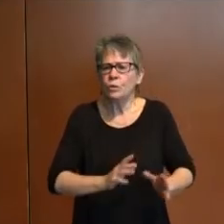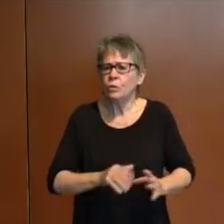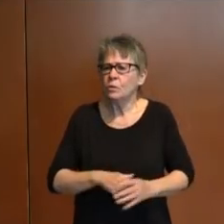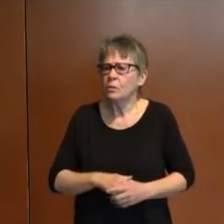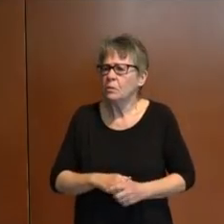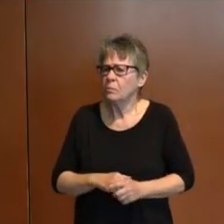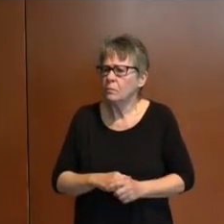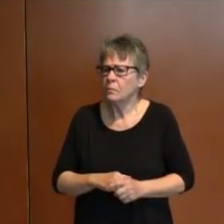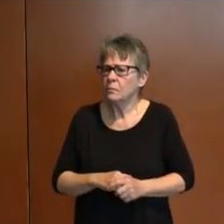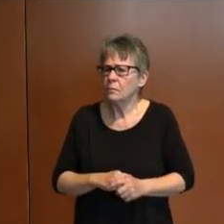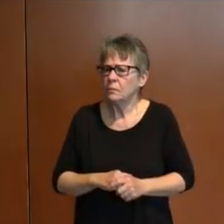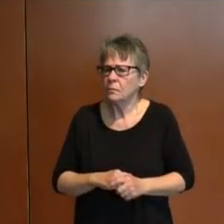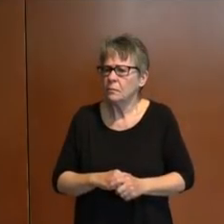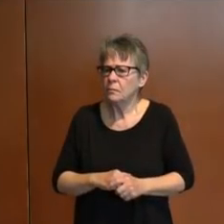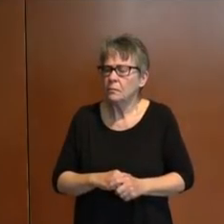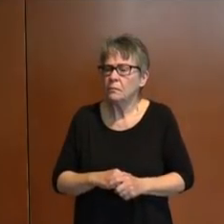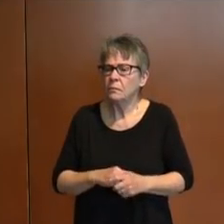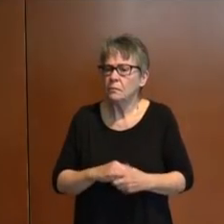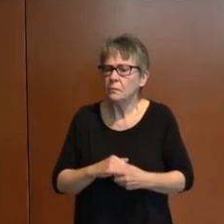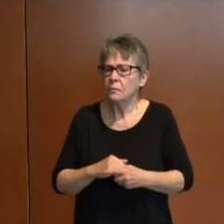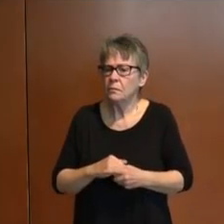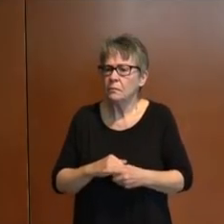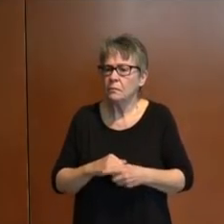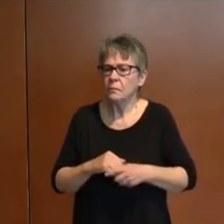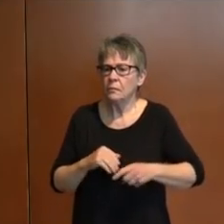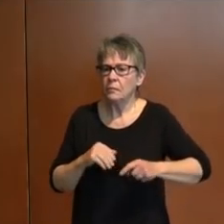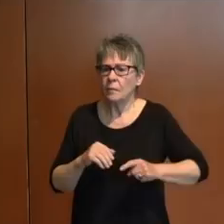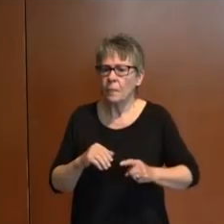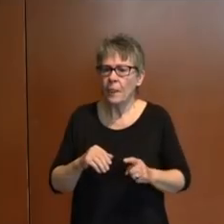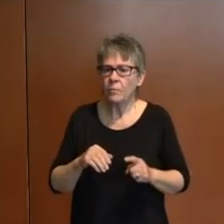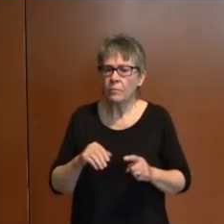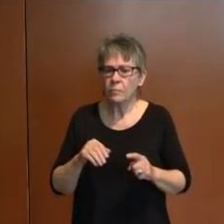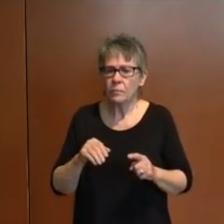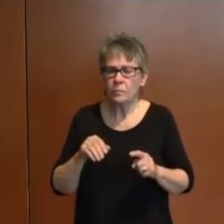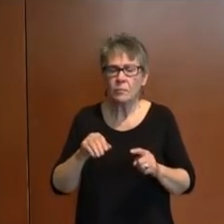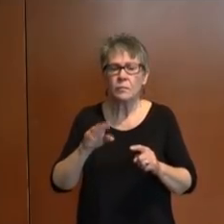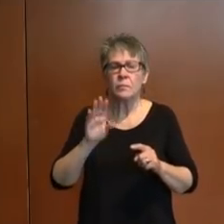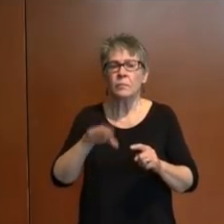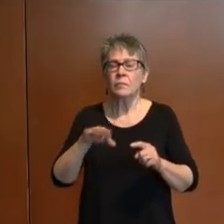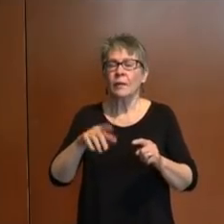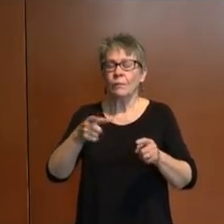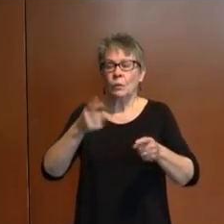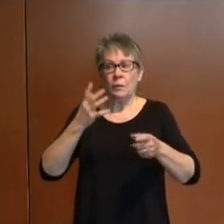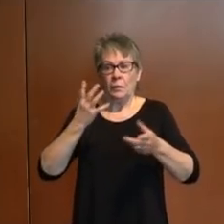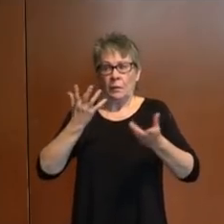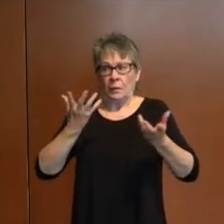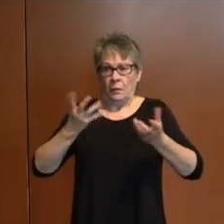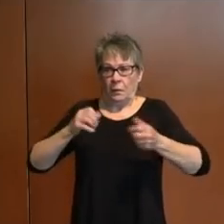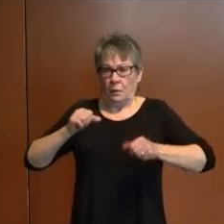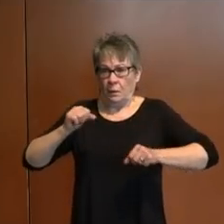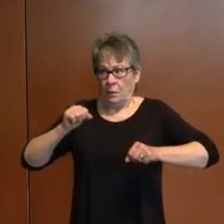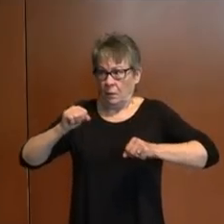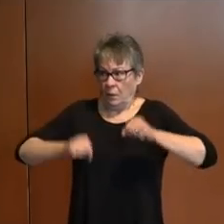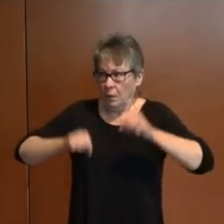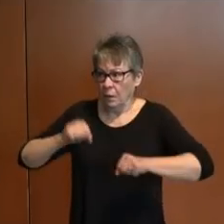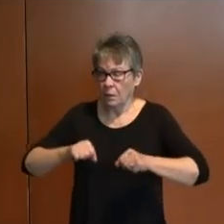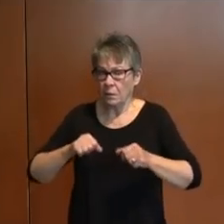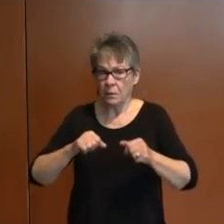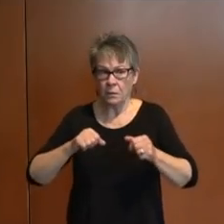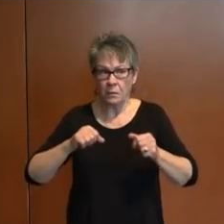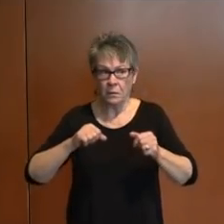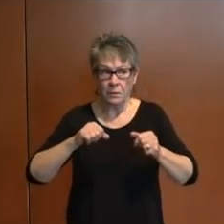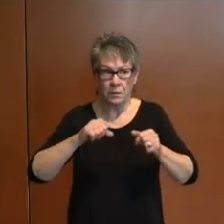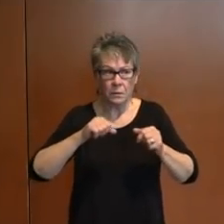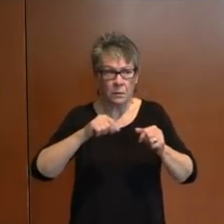testing more, absent innovation. And by the way, in a perfect world, we would test everybody, right? So that's part of the reason I was on the phone with the